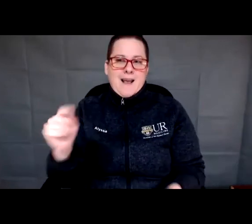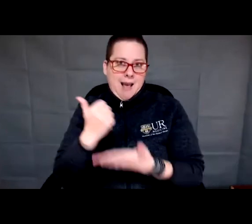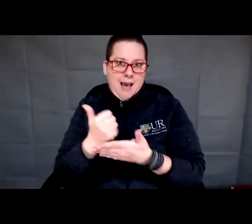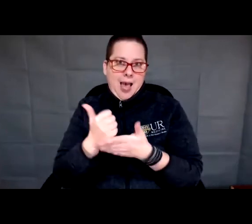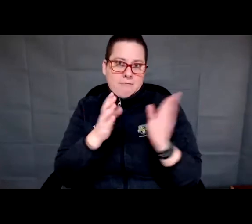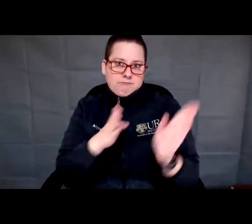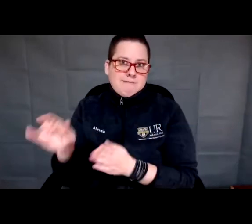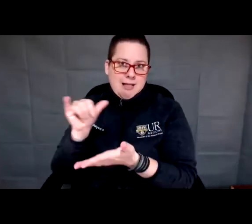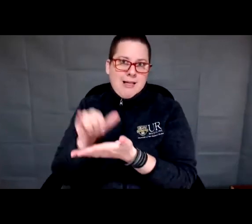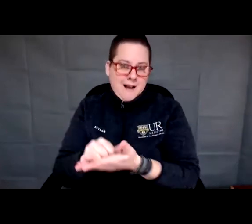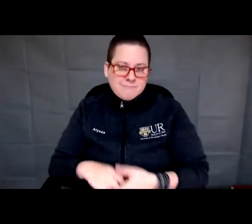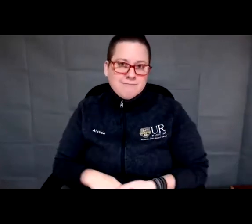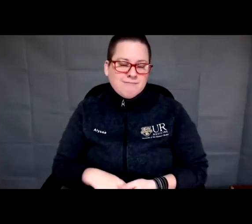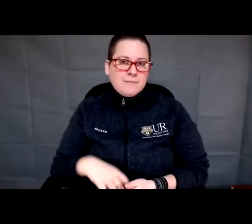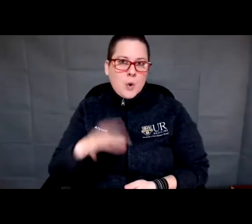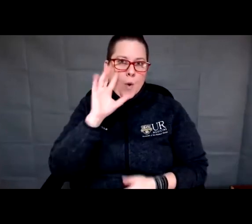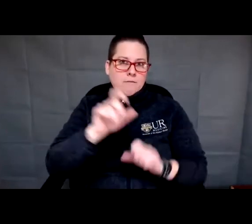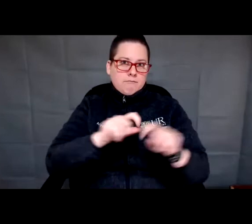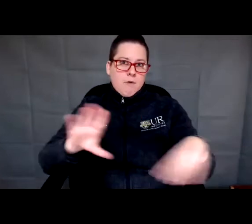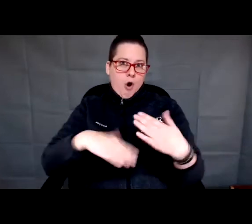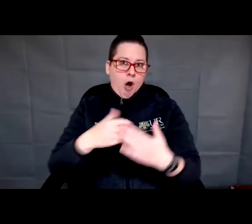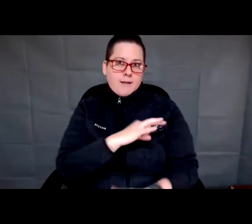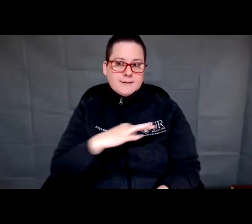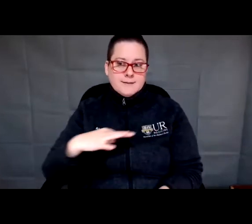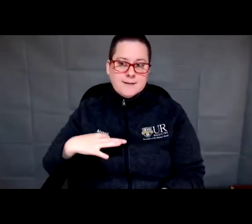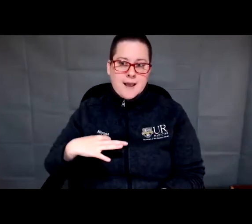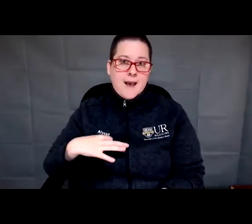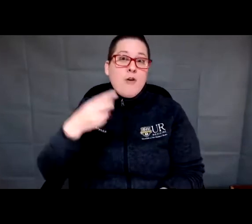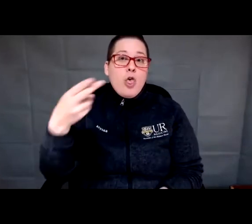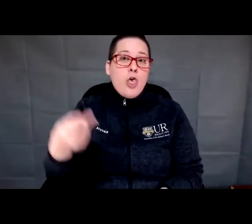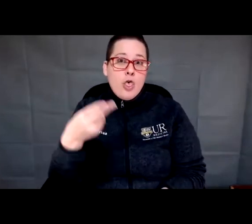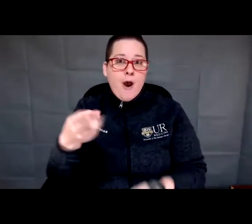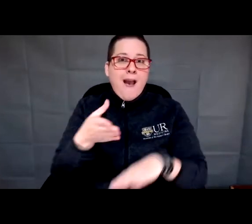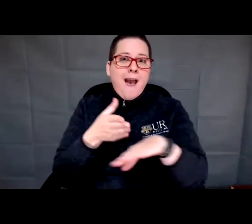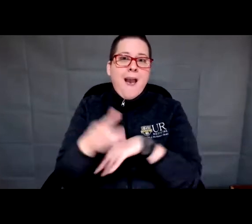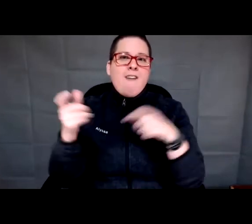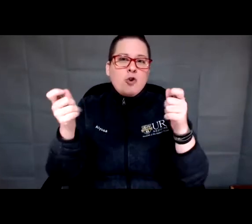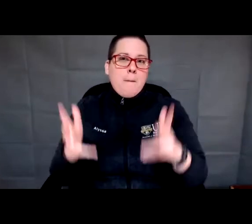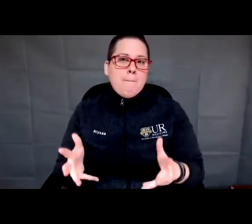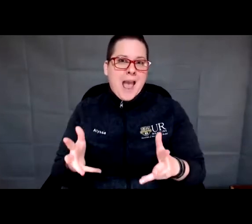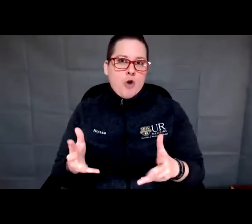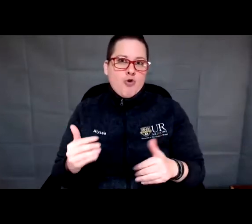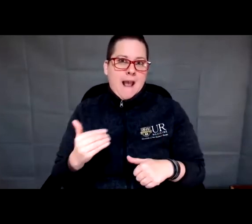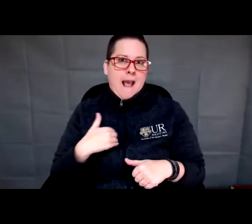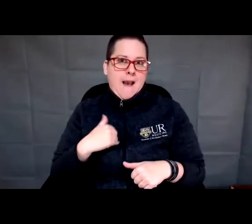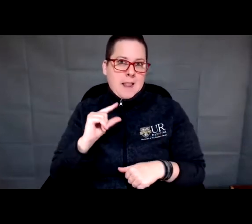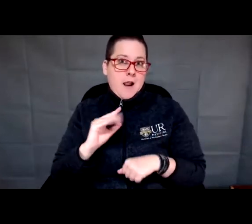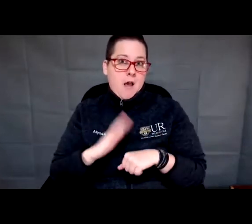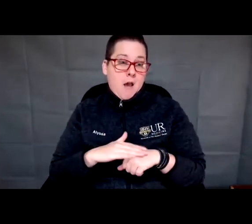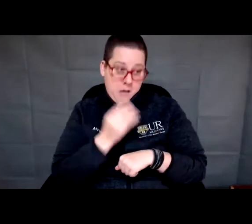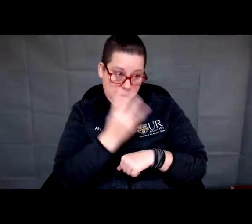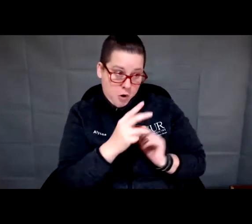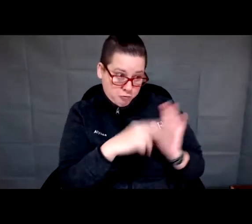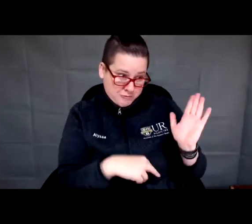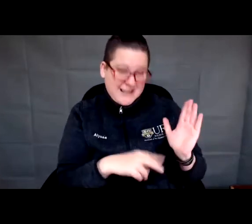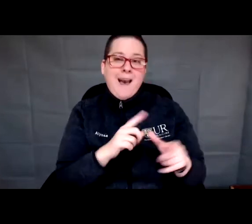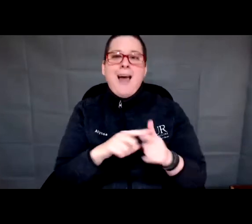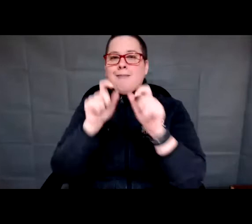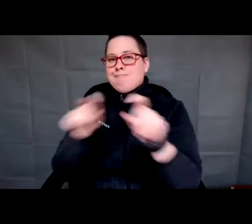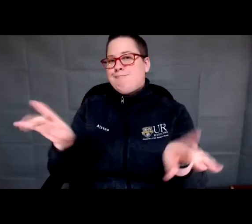and that will go out to all staff on Thursday after the managers get a little lead time to read the